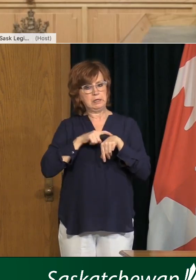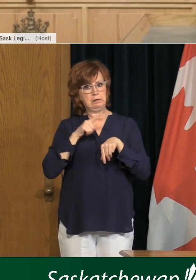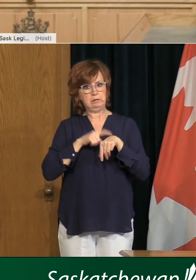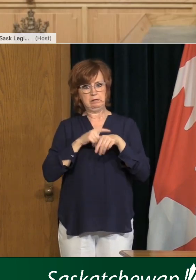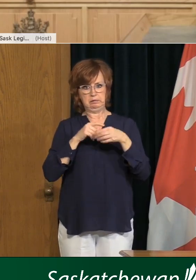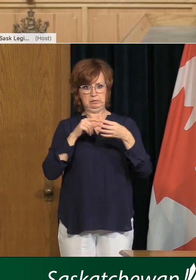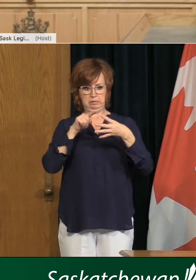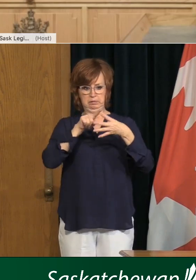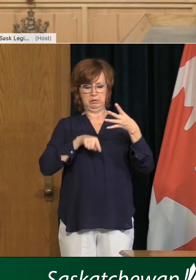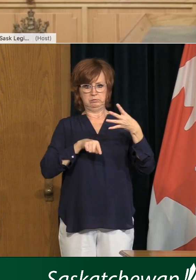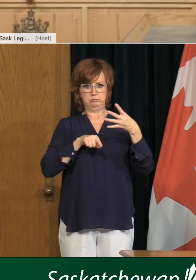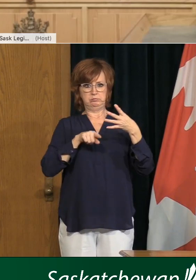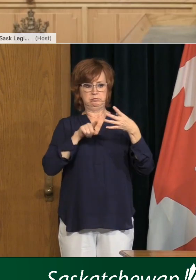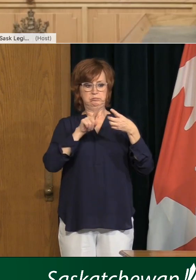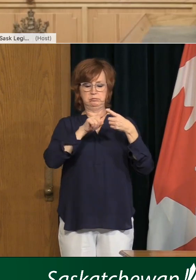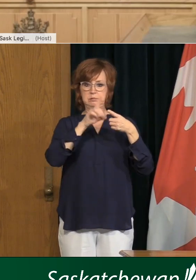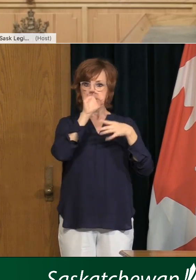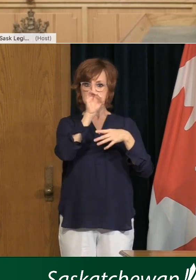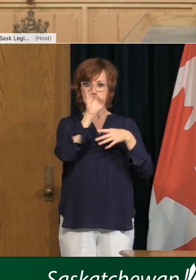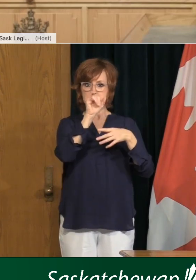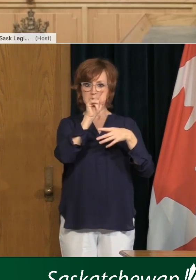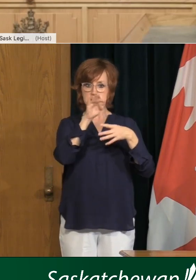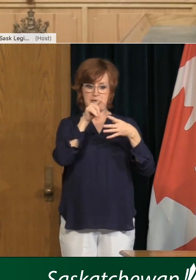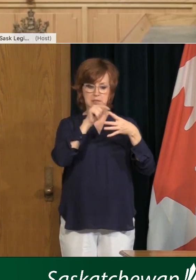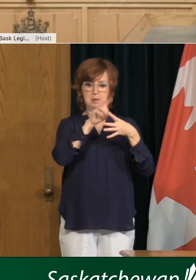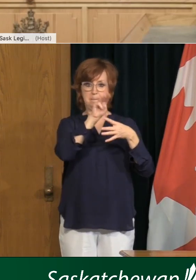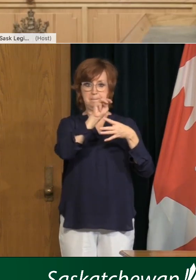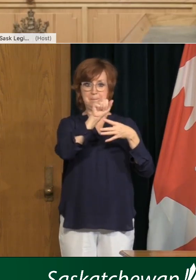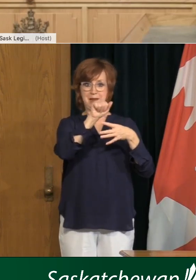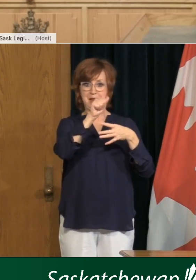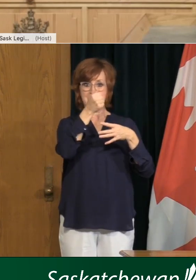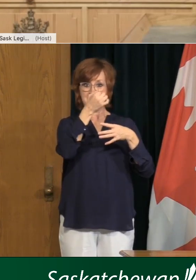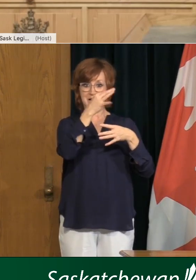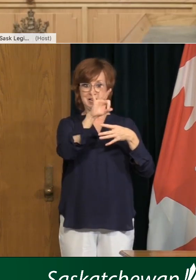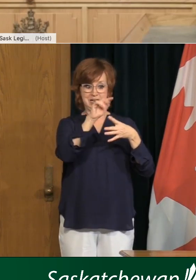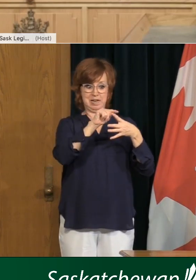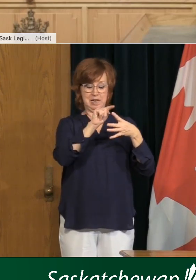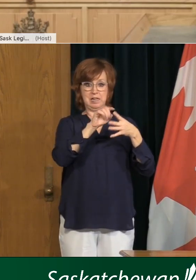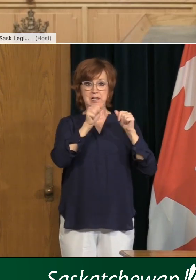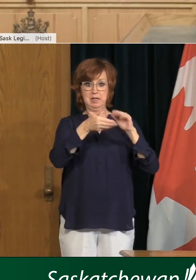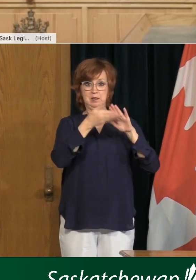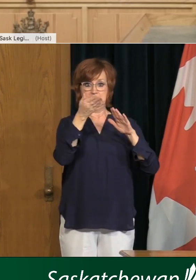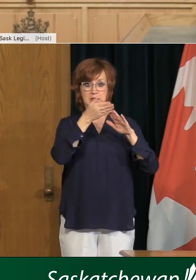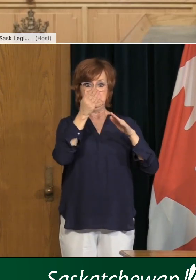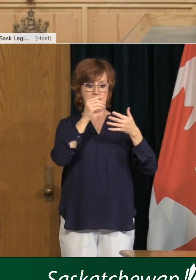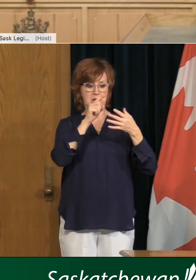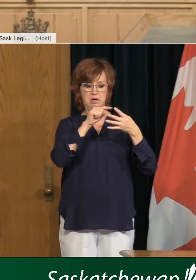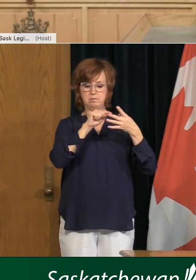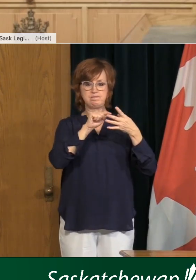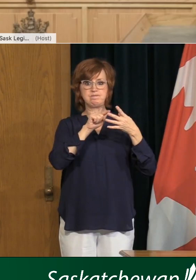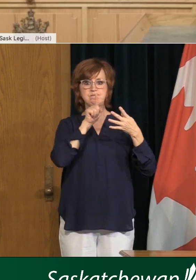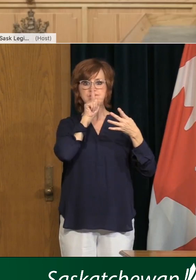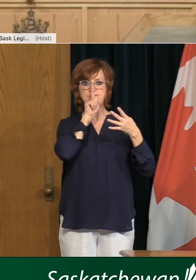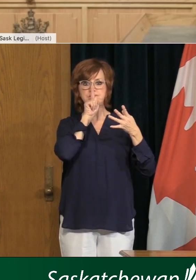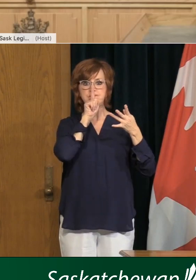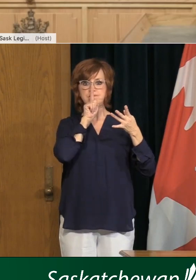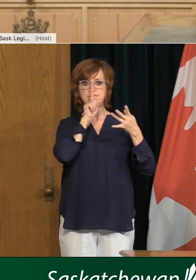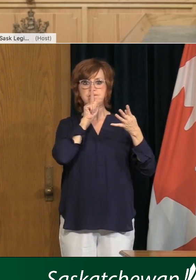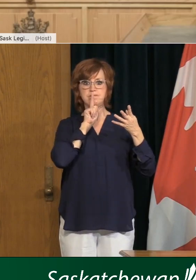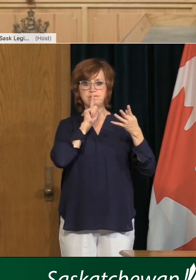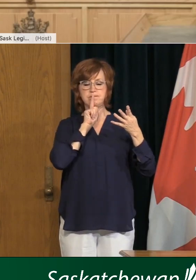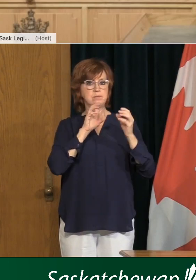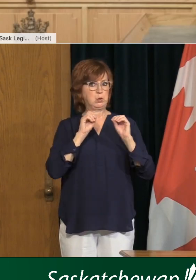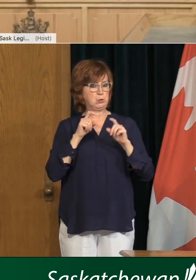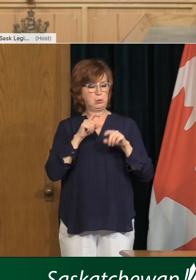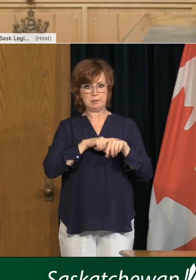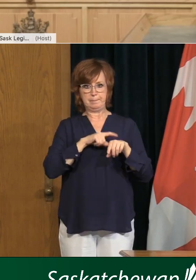phase 1 has a date attached to it, and that's May 19th, and that is deliberate because each of the phases needs